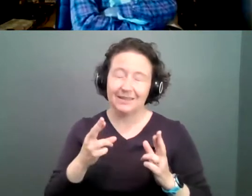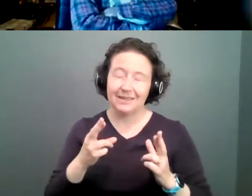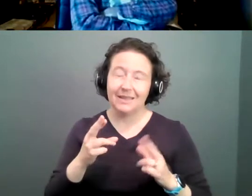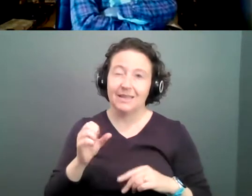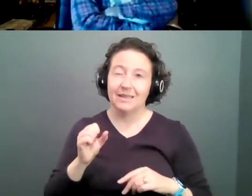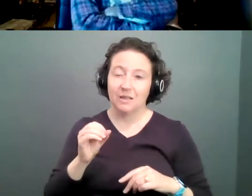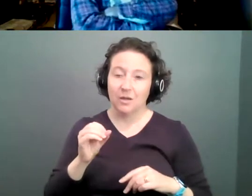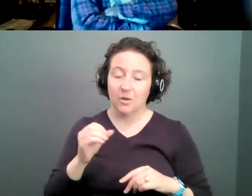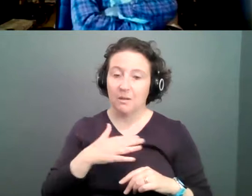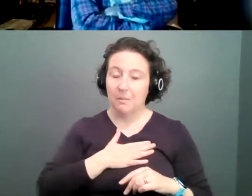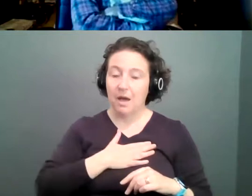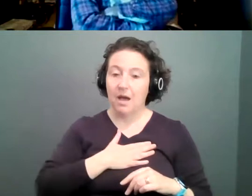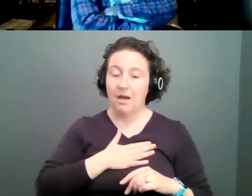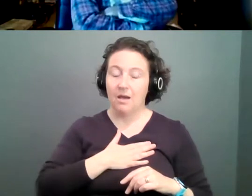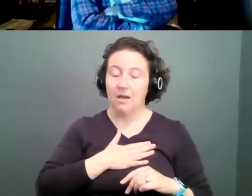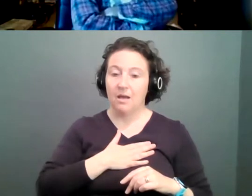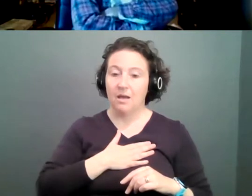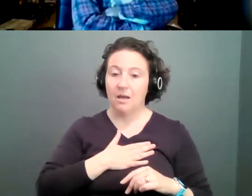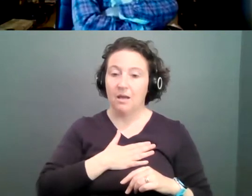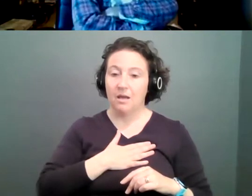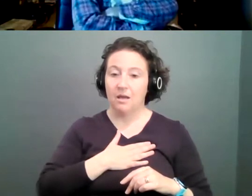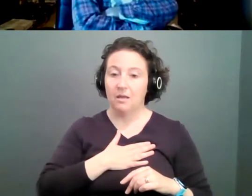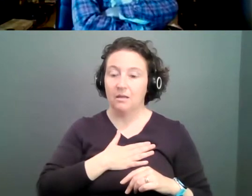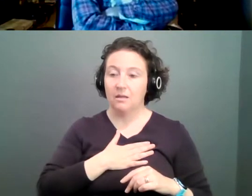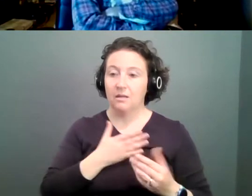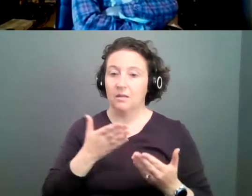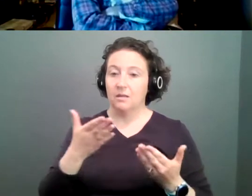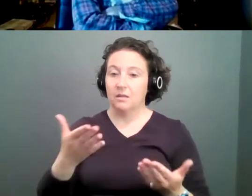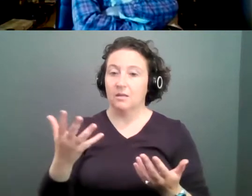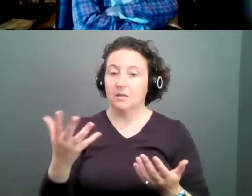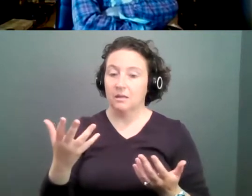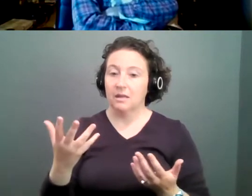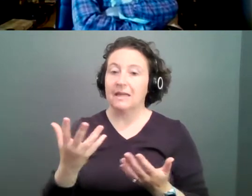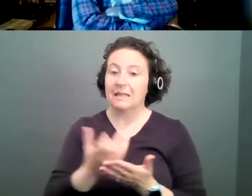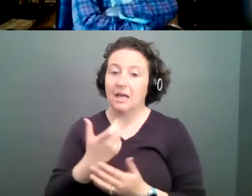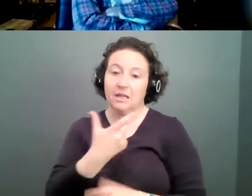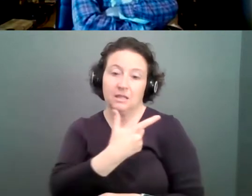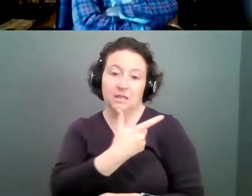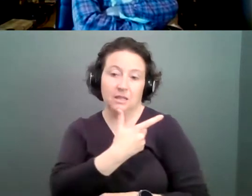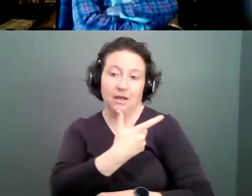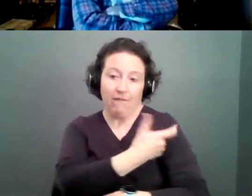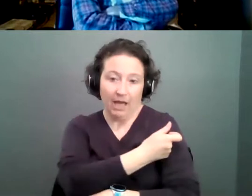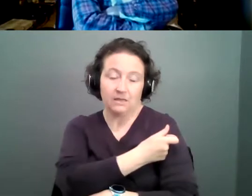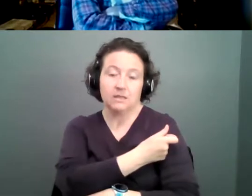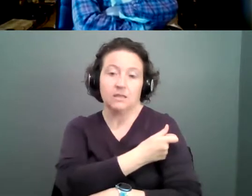So my entire motto would be get as the population vaccinated so that they can return to